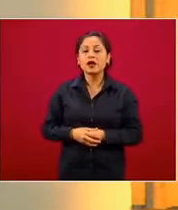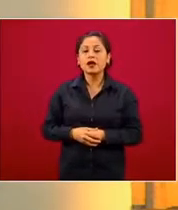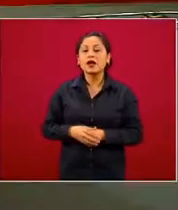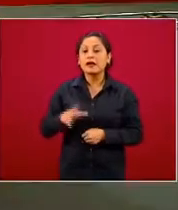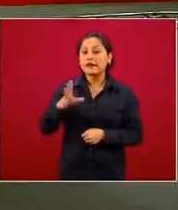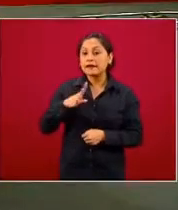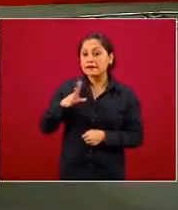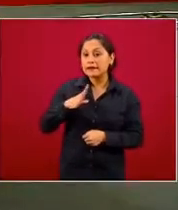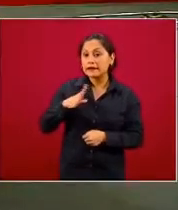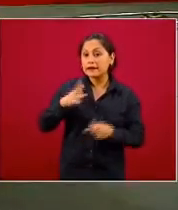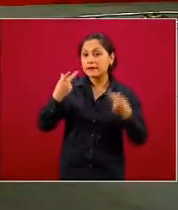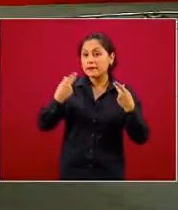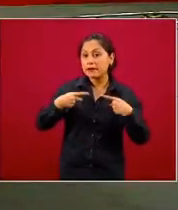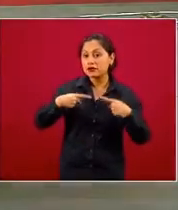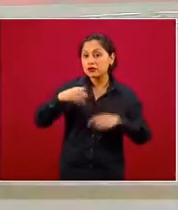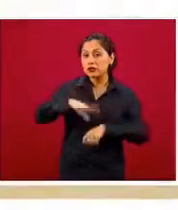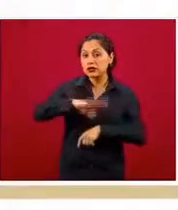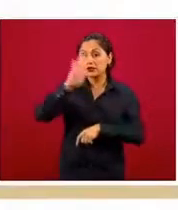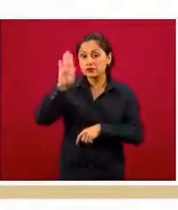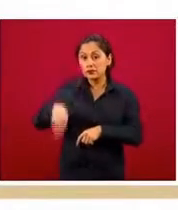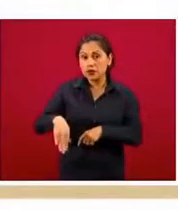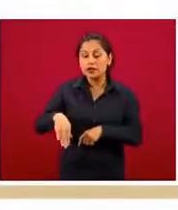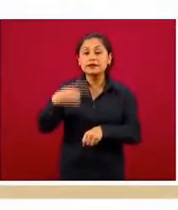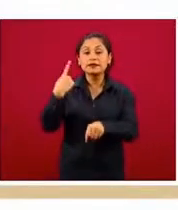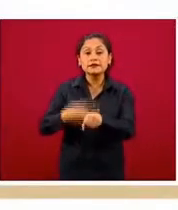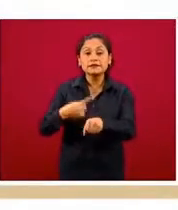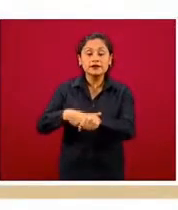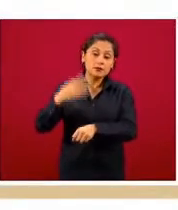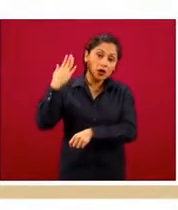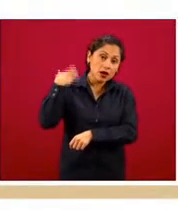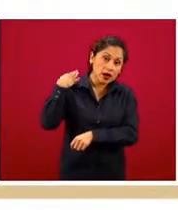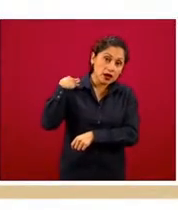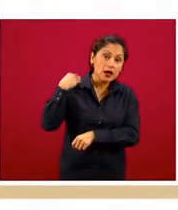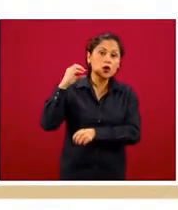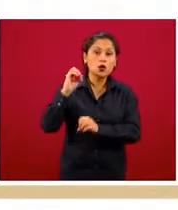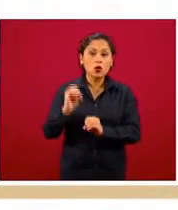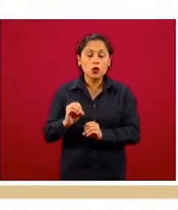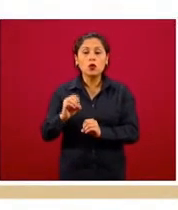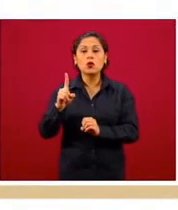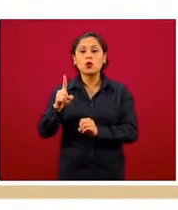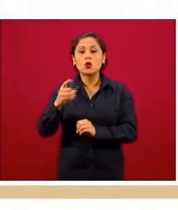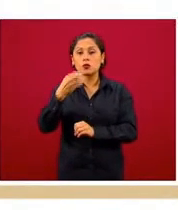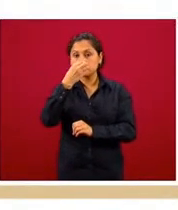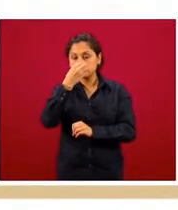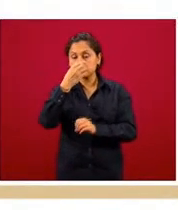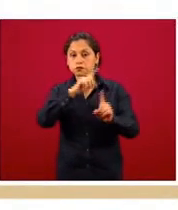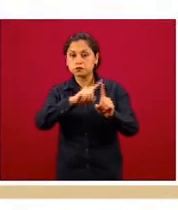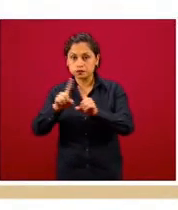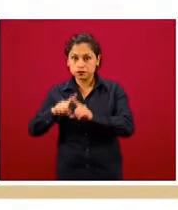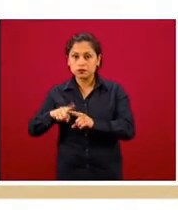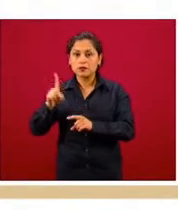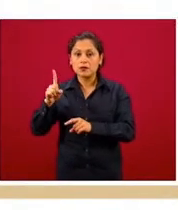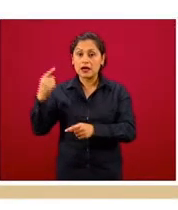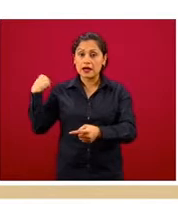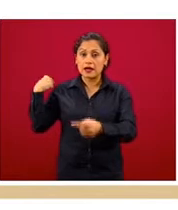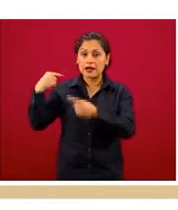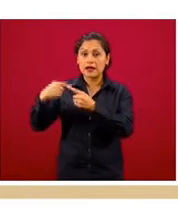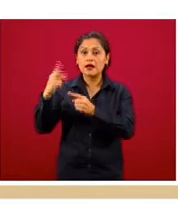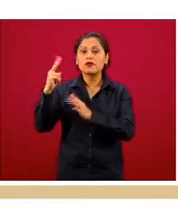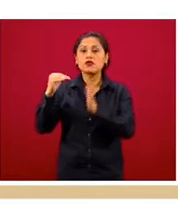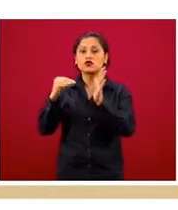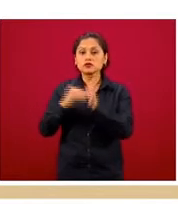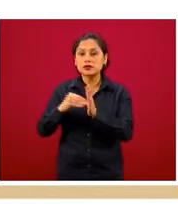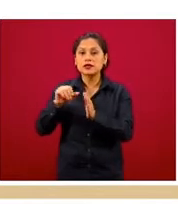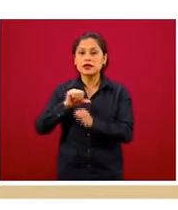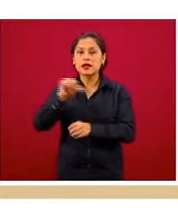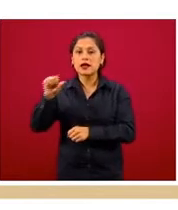We selected to show you from the year 2000 to 2019. I want you to understand the